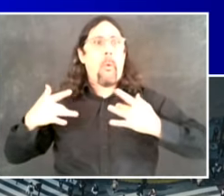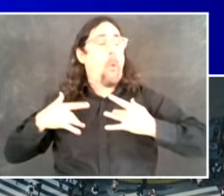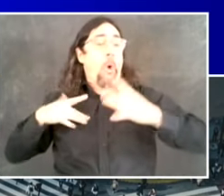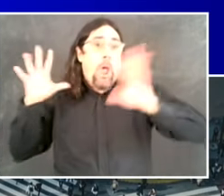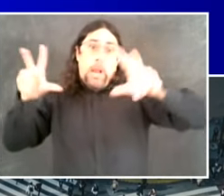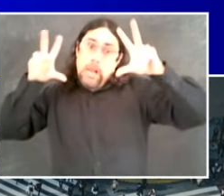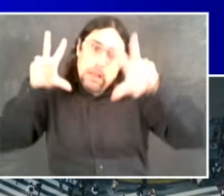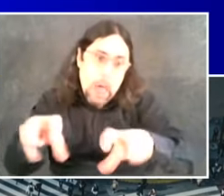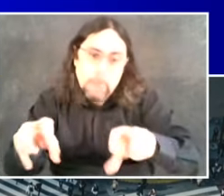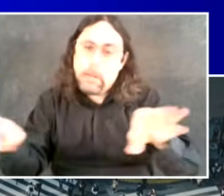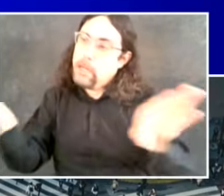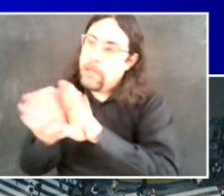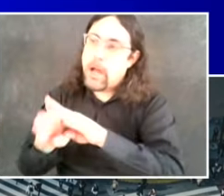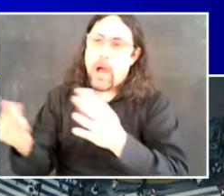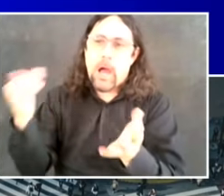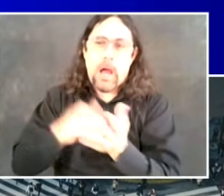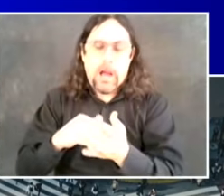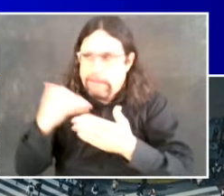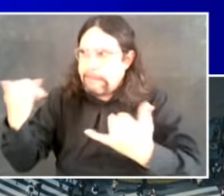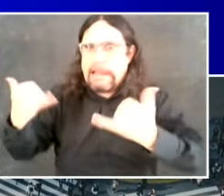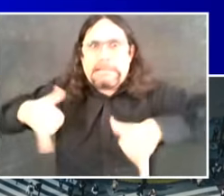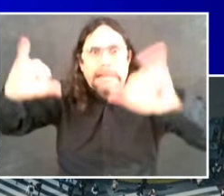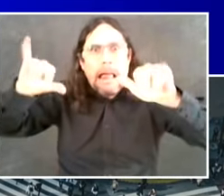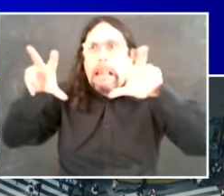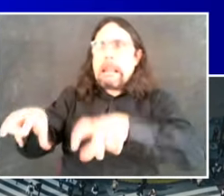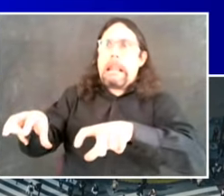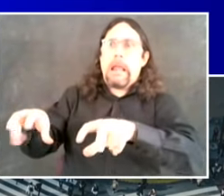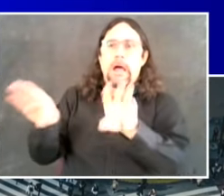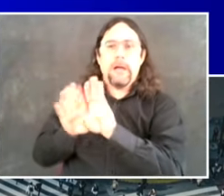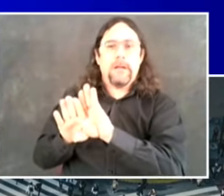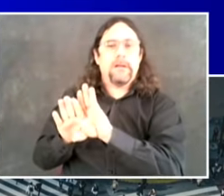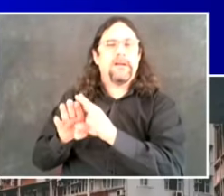are paying for it. Now let's look to Hong Kong.